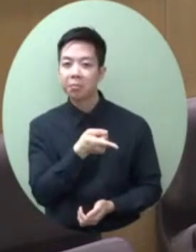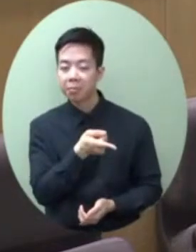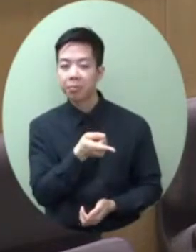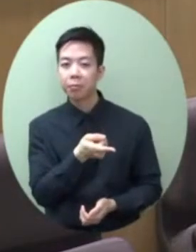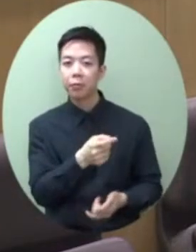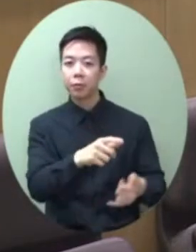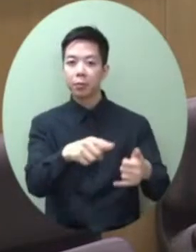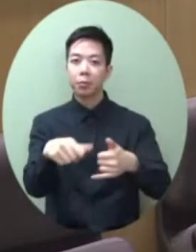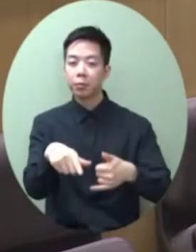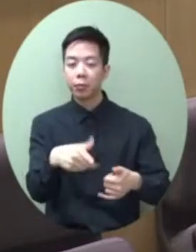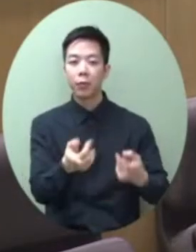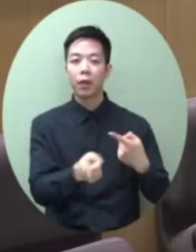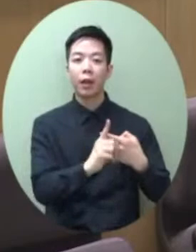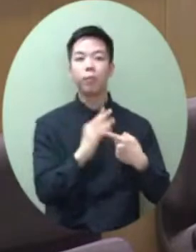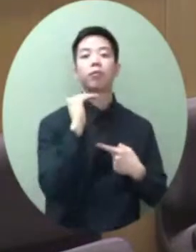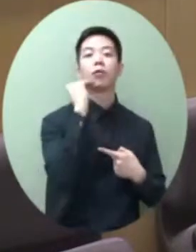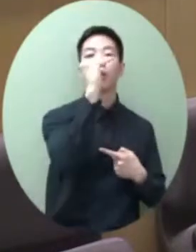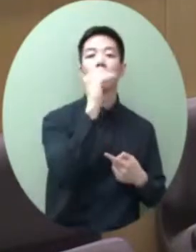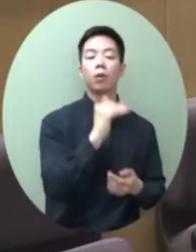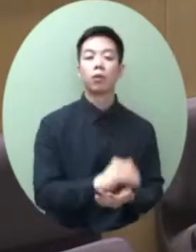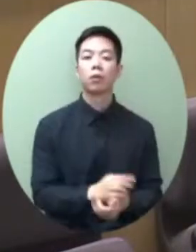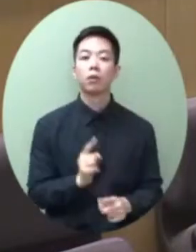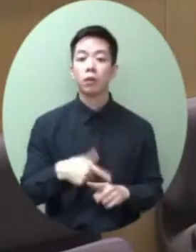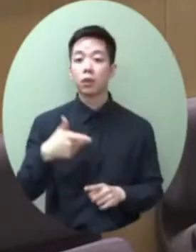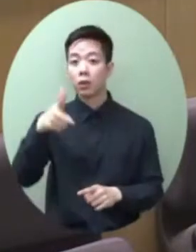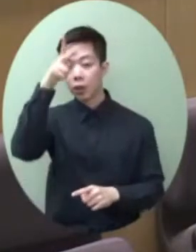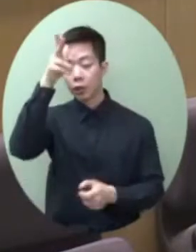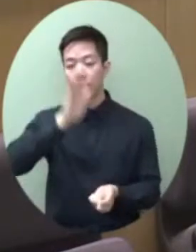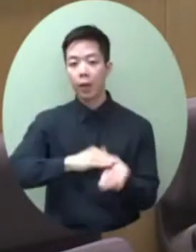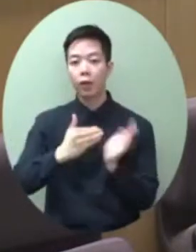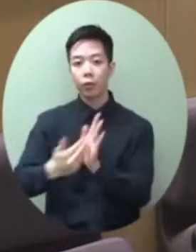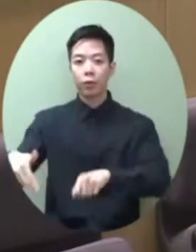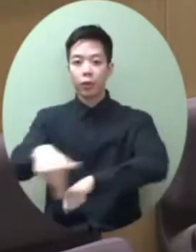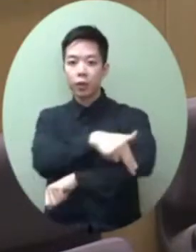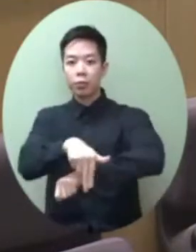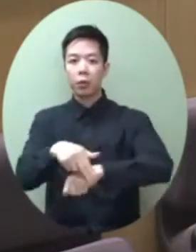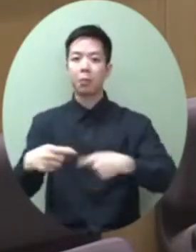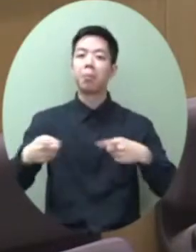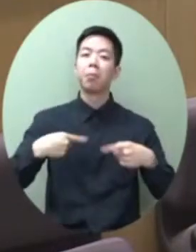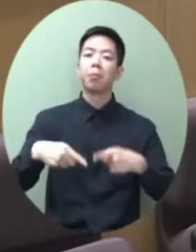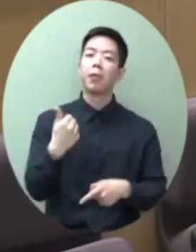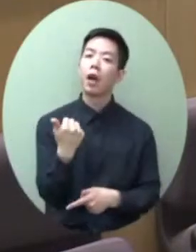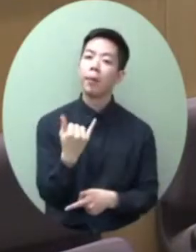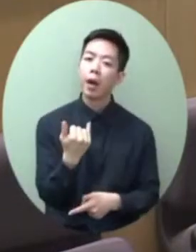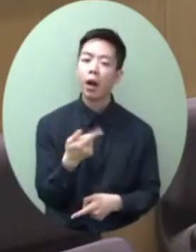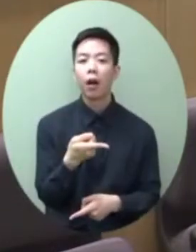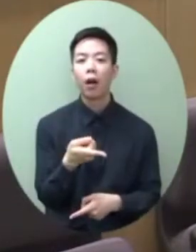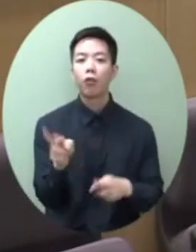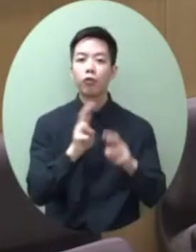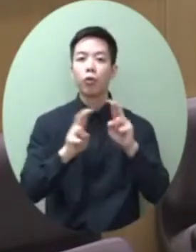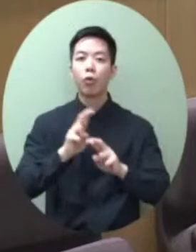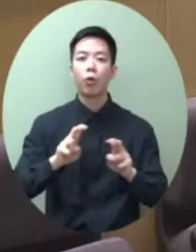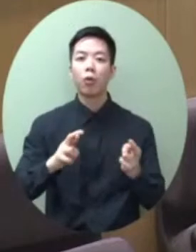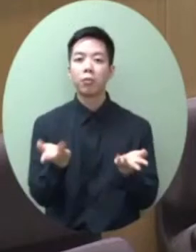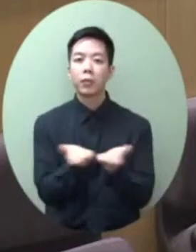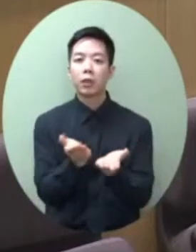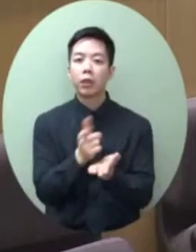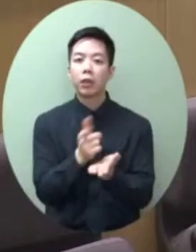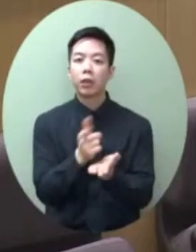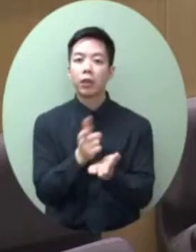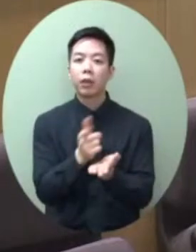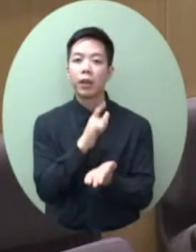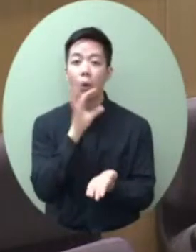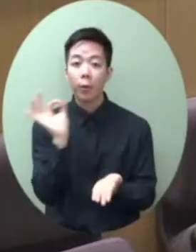Since the elderly are a high-risk group, is it in line with the government anti-epidemic policy? What is the scientific basis for